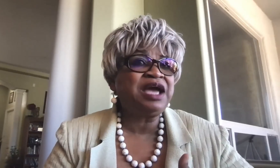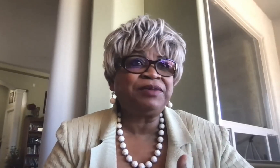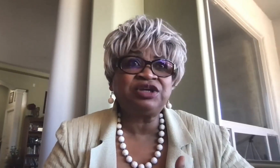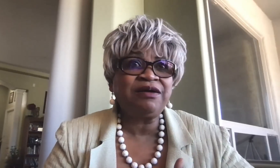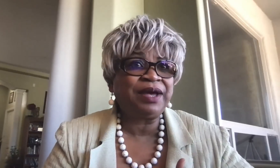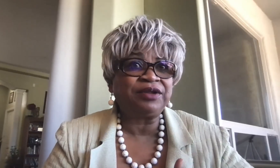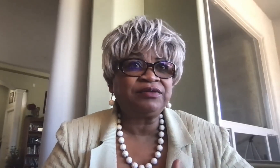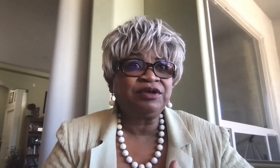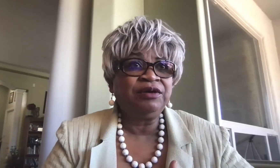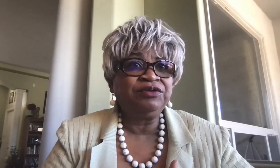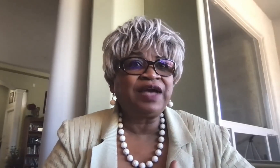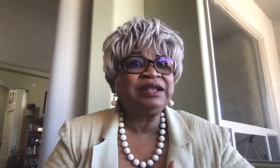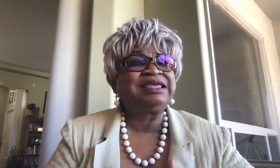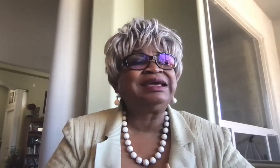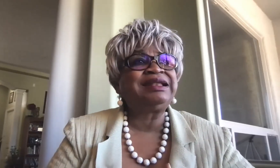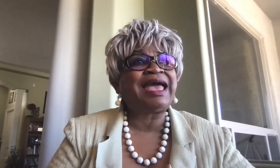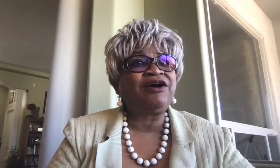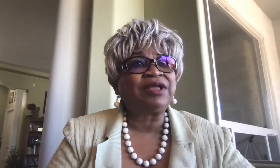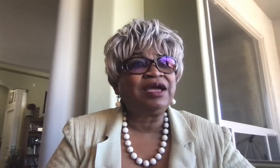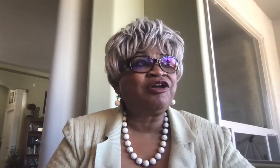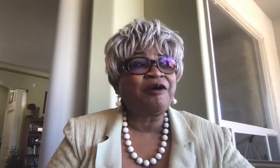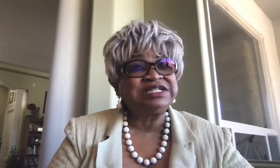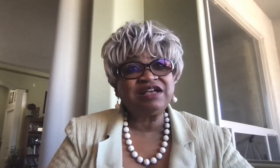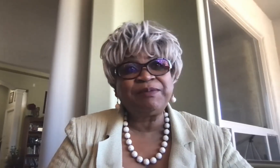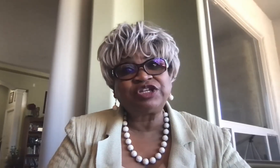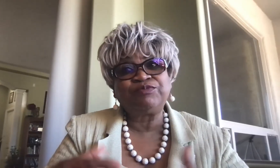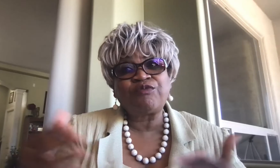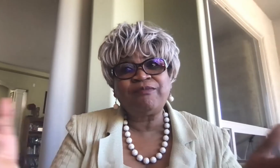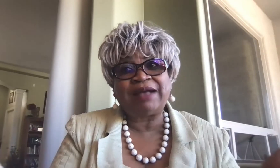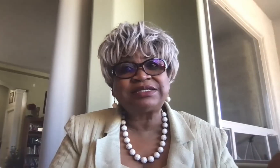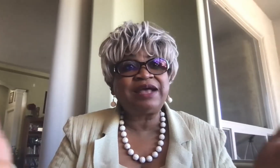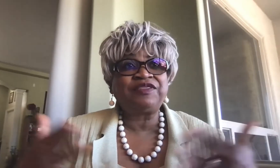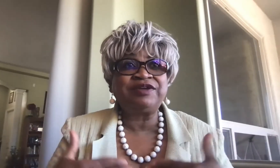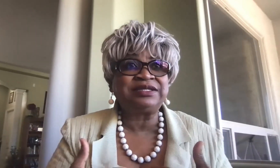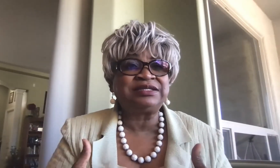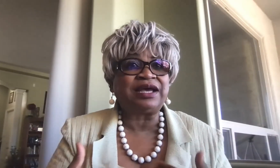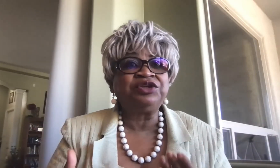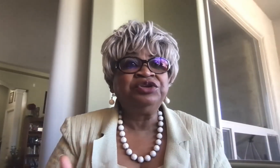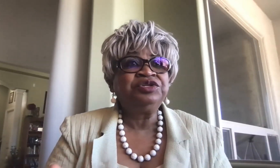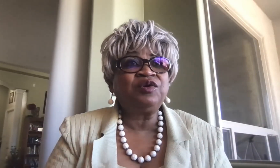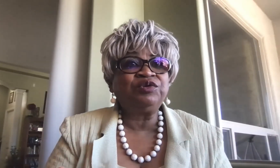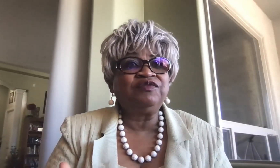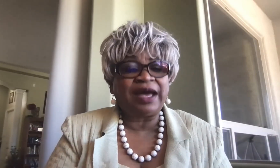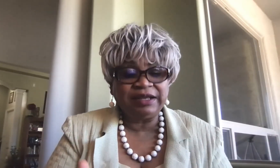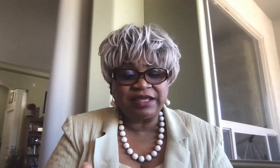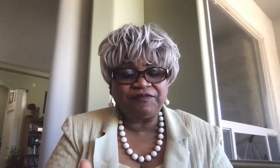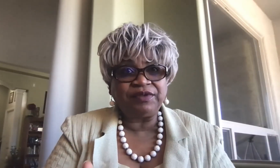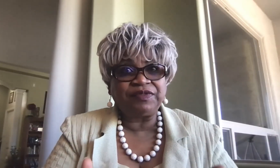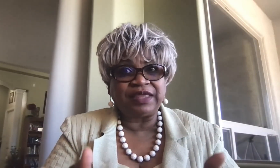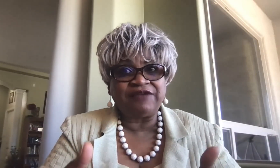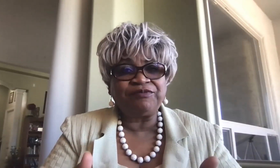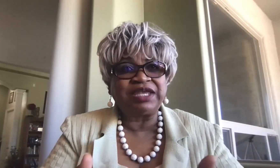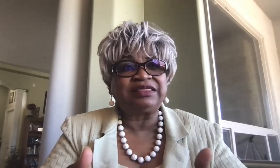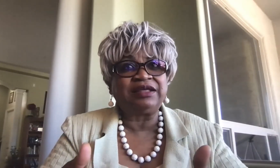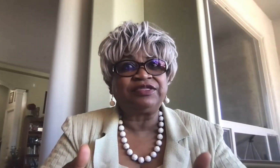to speak up and talk about it. You got to get it out. You know, I always tell people there's more room outside than there is inside. So you've got to get